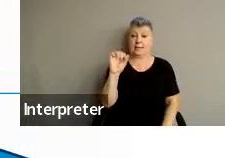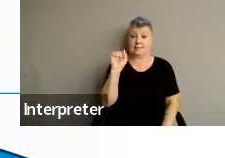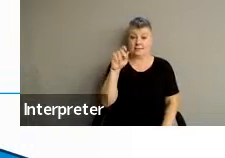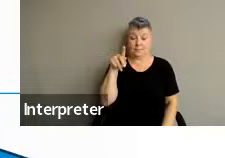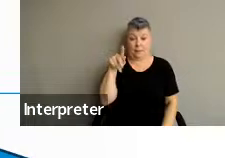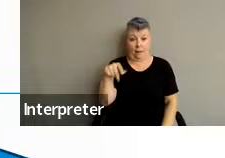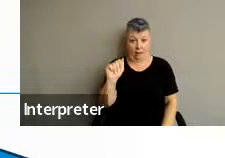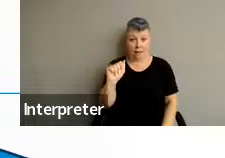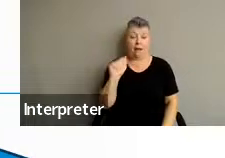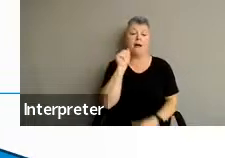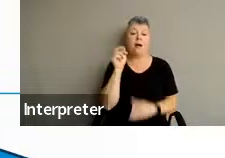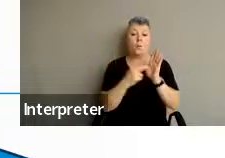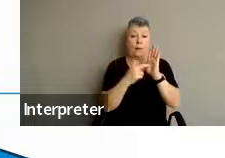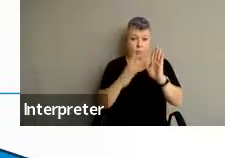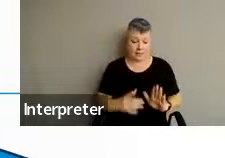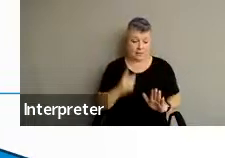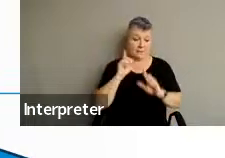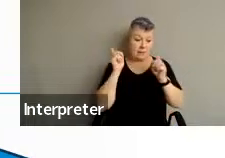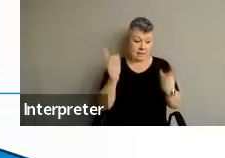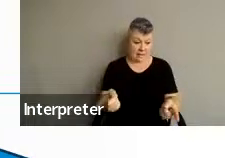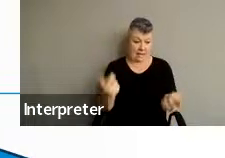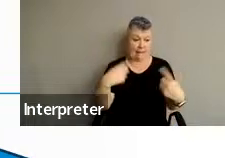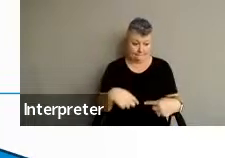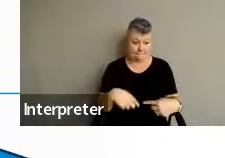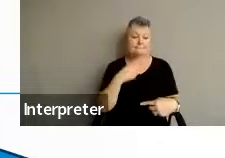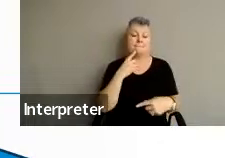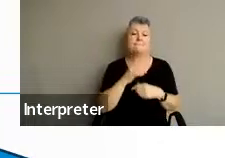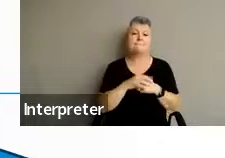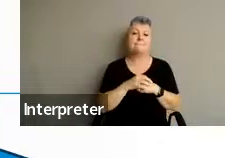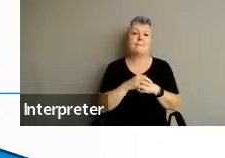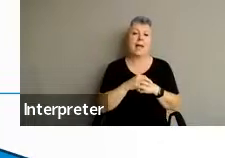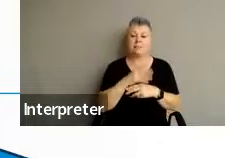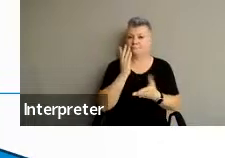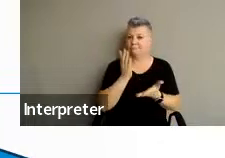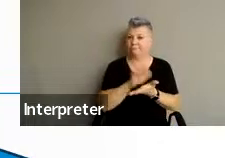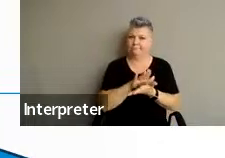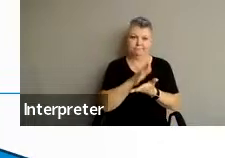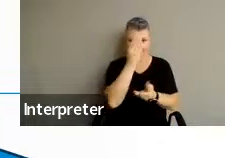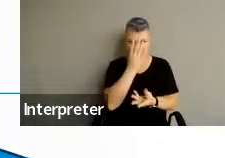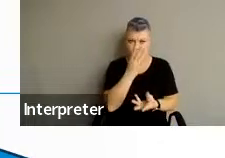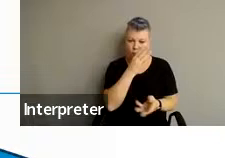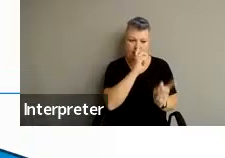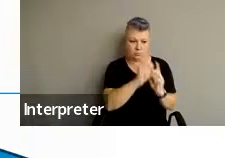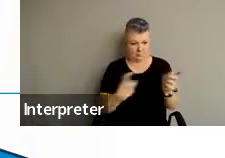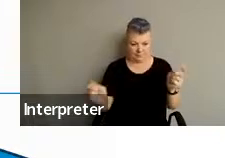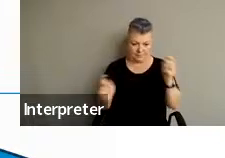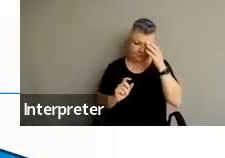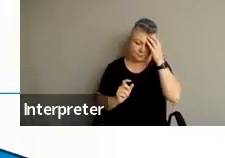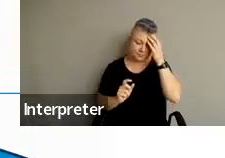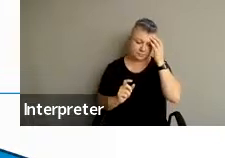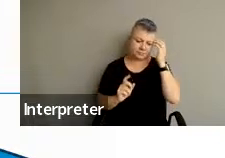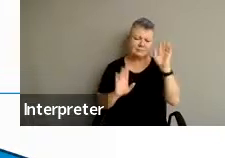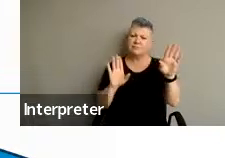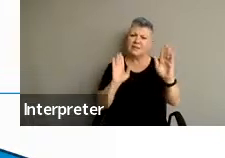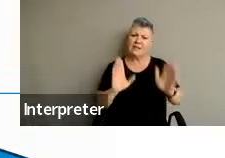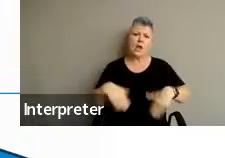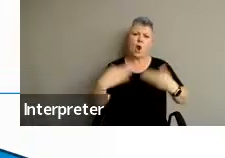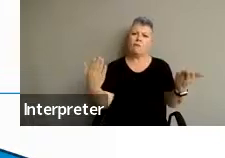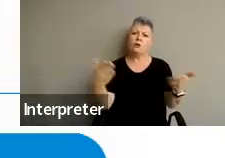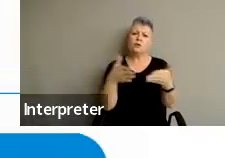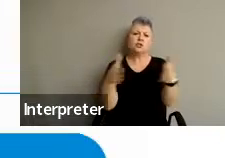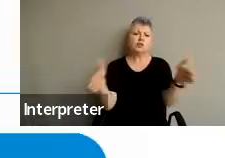to staff as well. And like I said, we provided some just general updates to everyone so that we all have the same